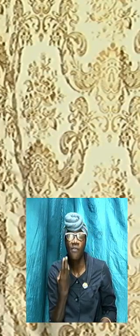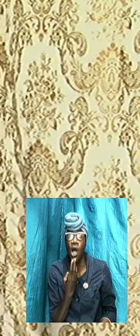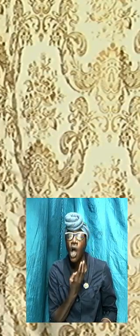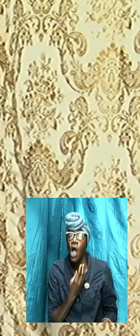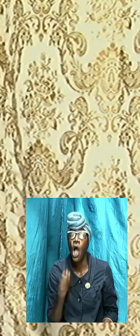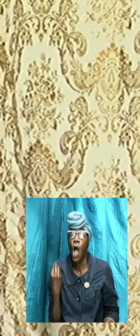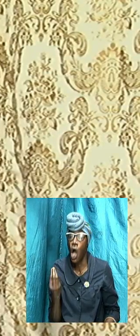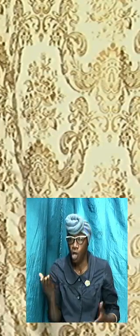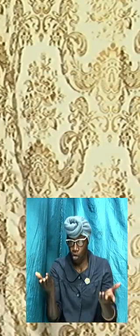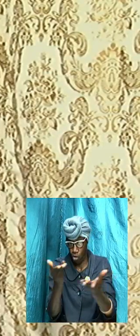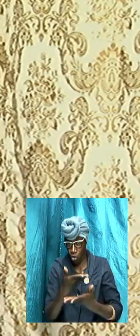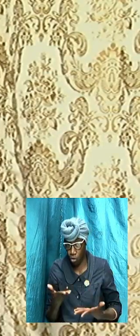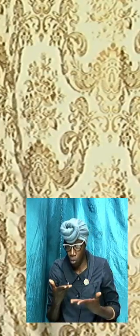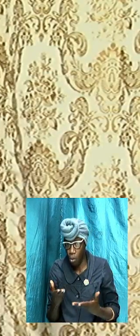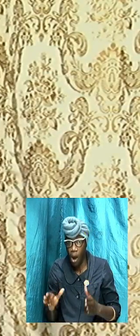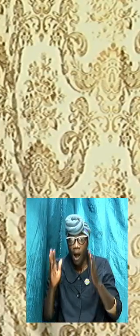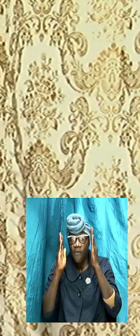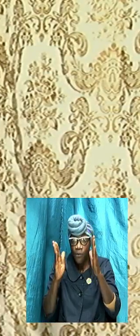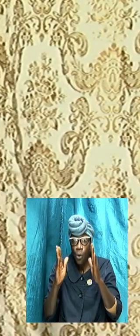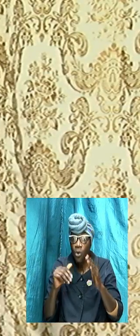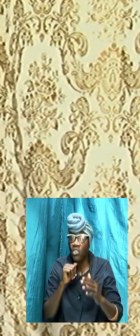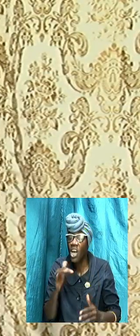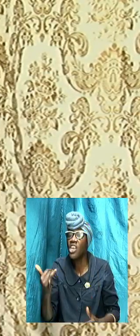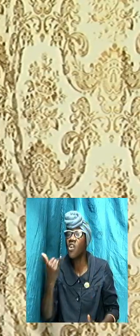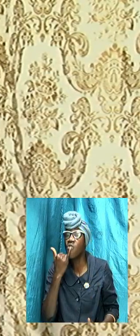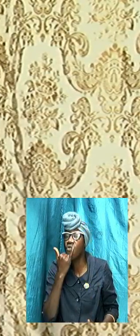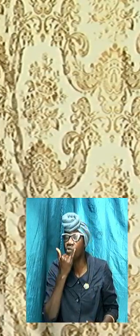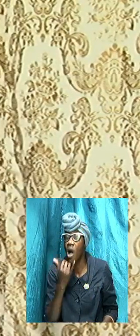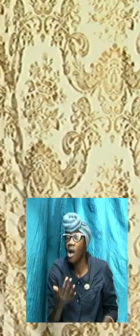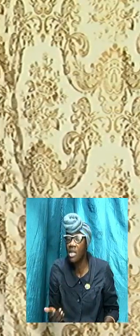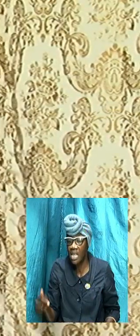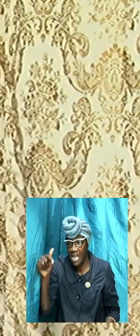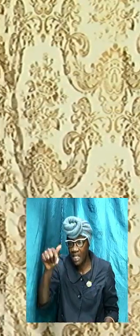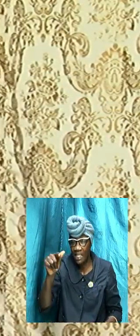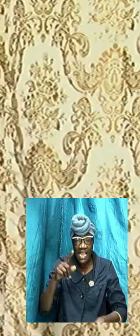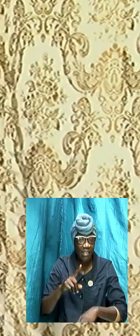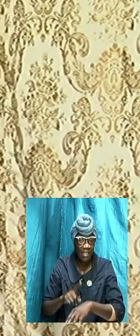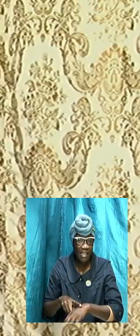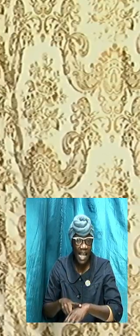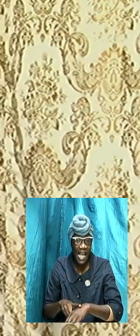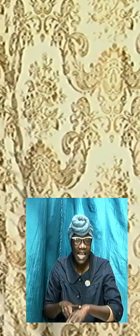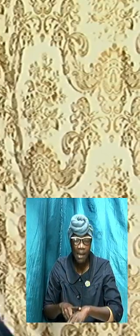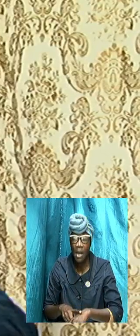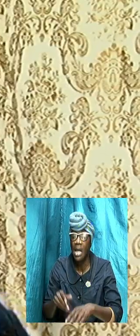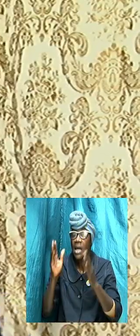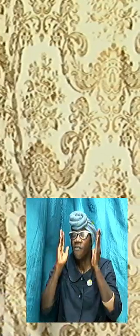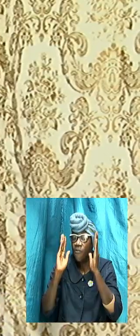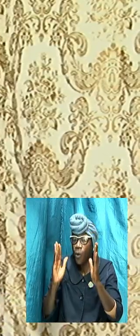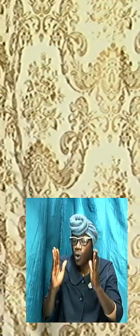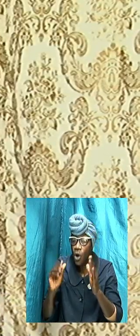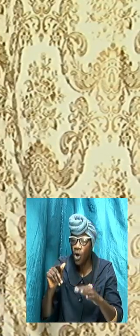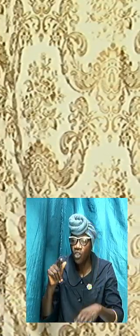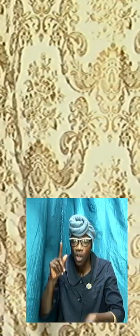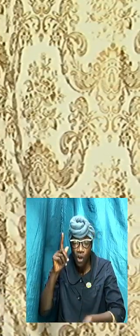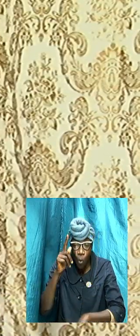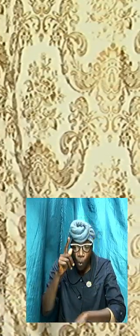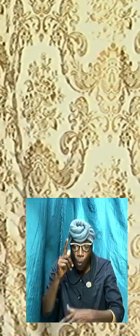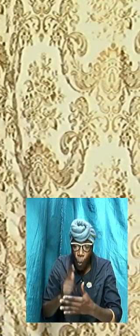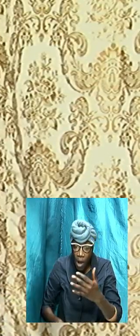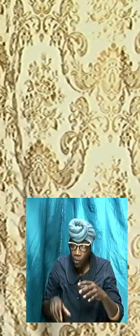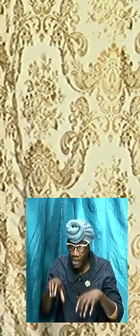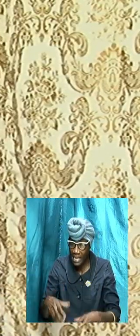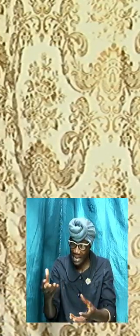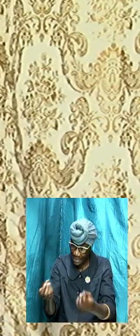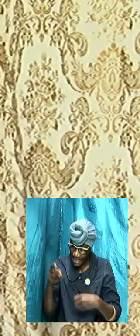is on the wrong thing in this time, if our focus is on what we can get in this life, if our focus